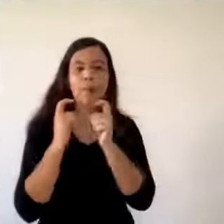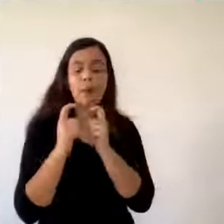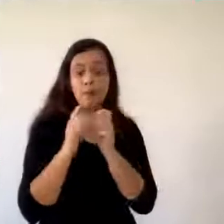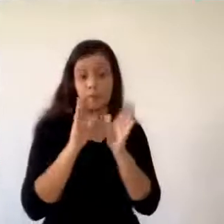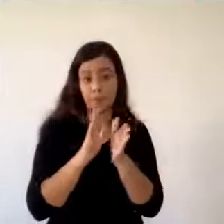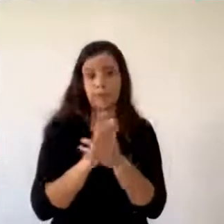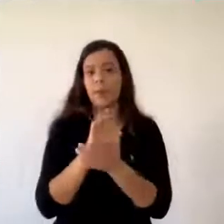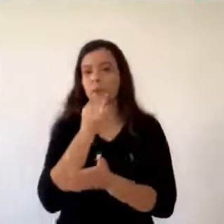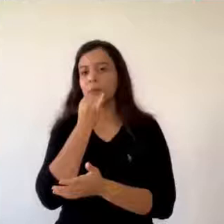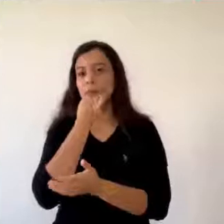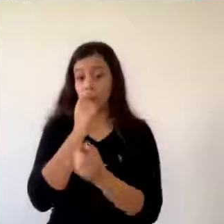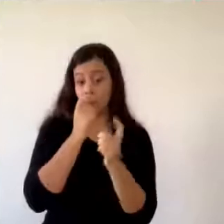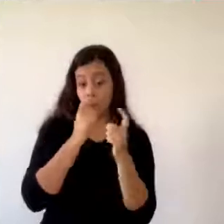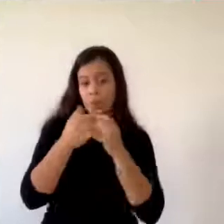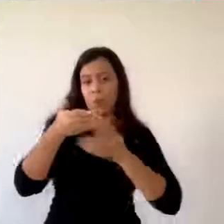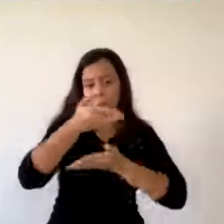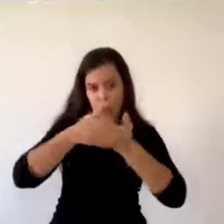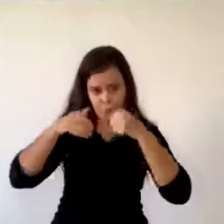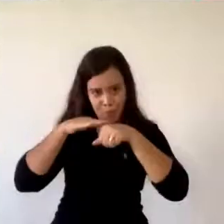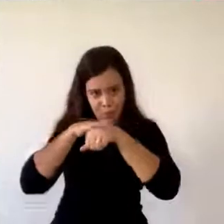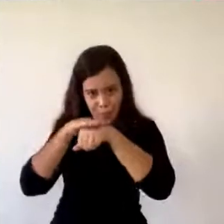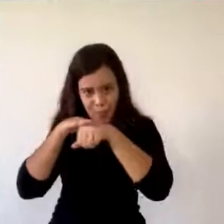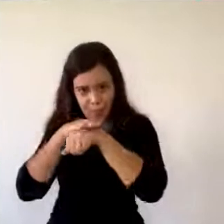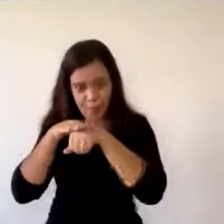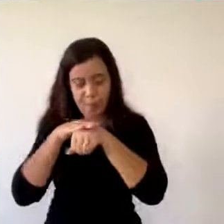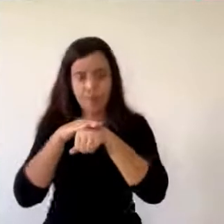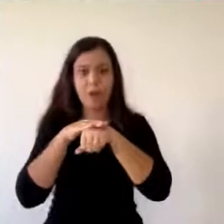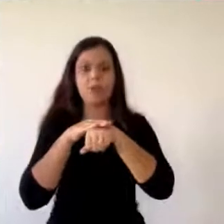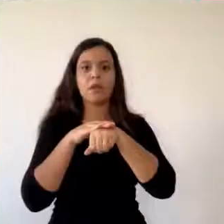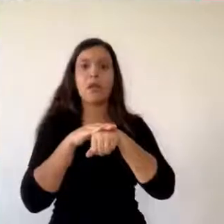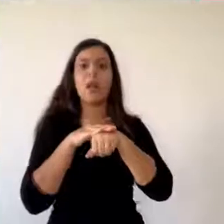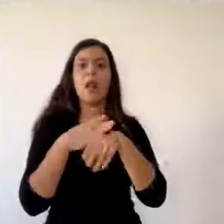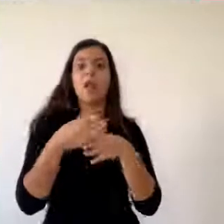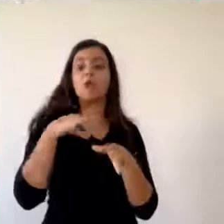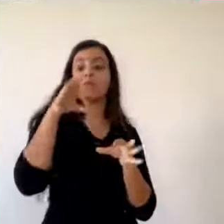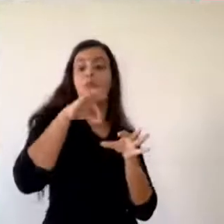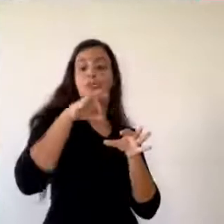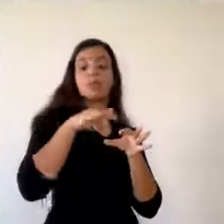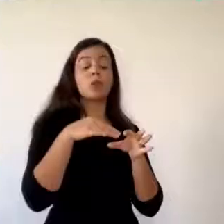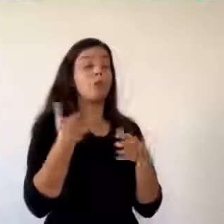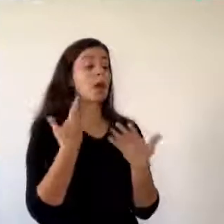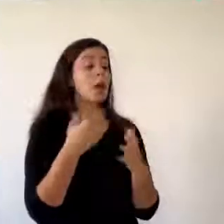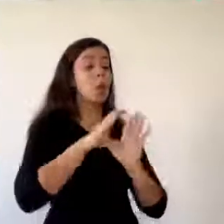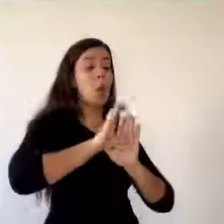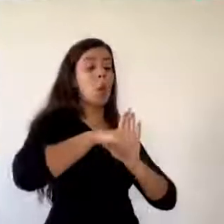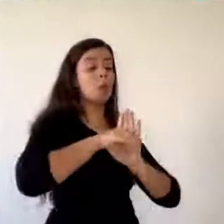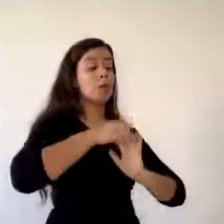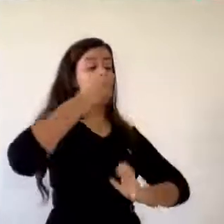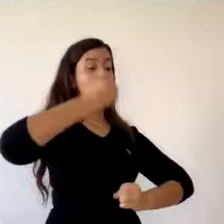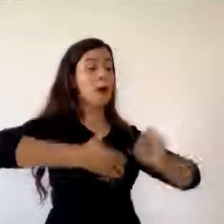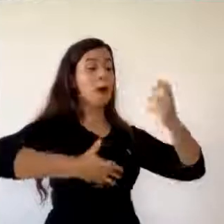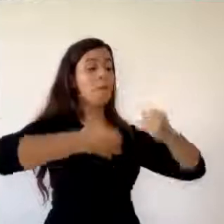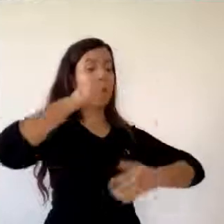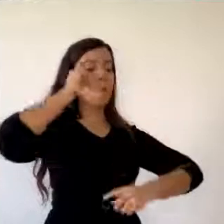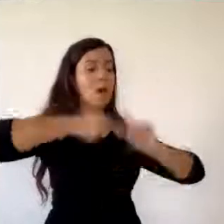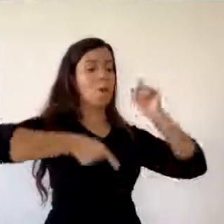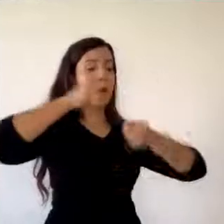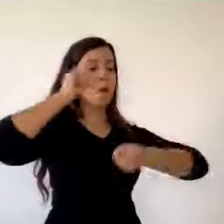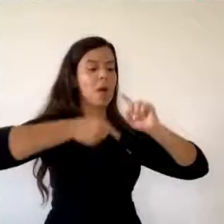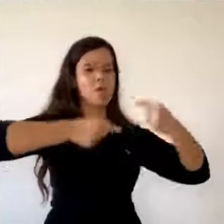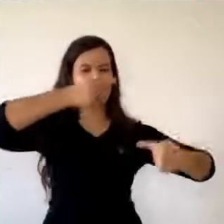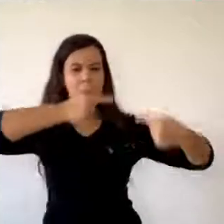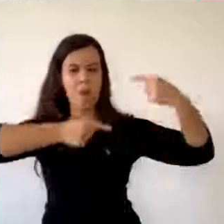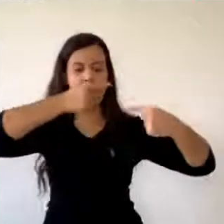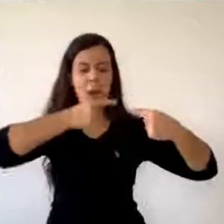conversation. And the debate is that dialogue is much more a ceremony in which people are going to have